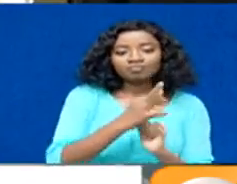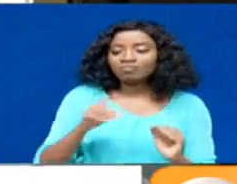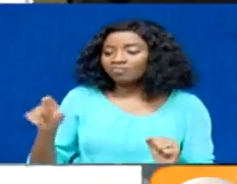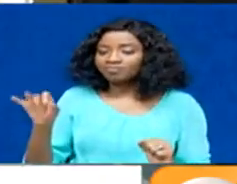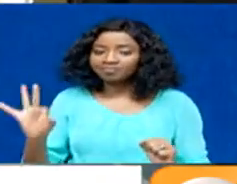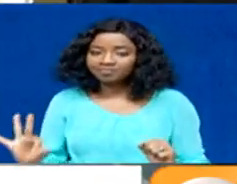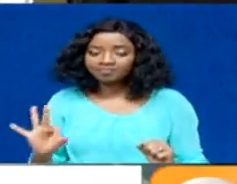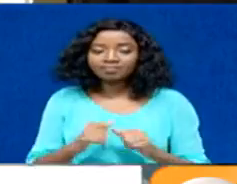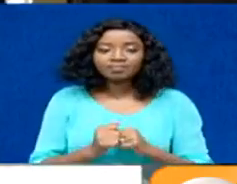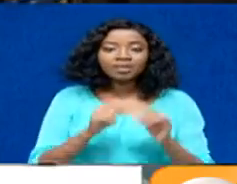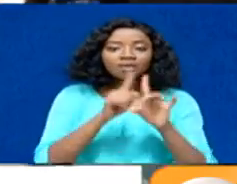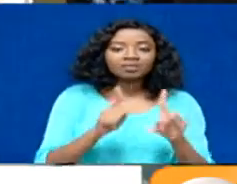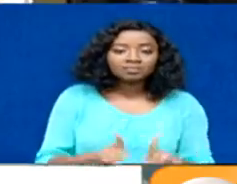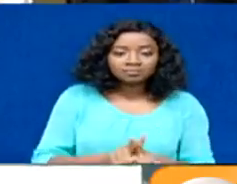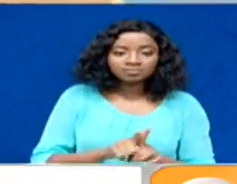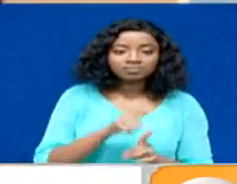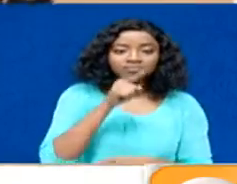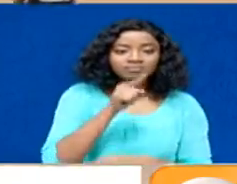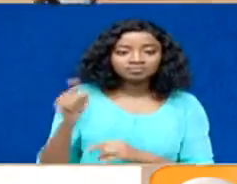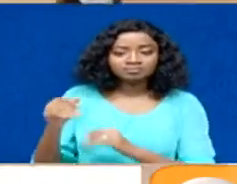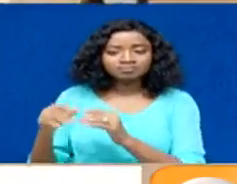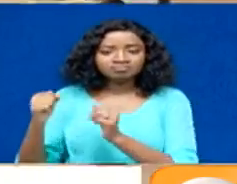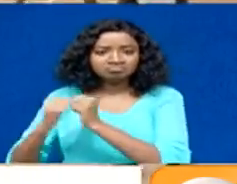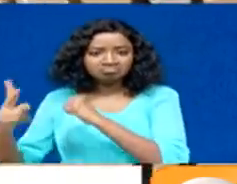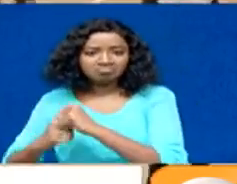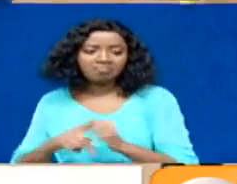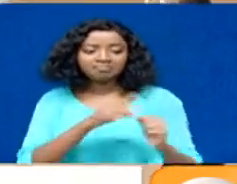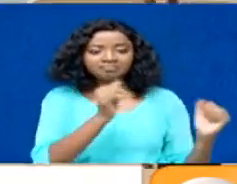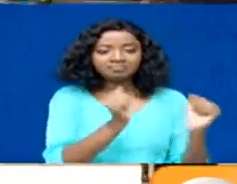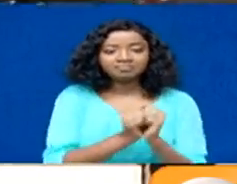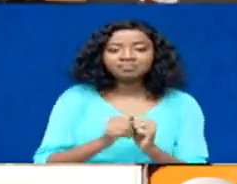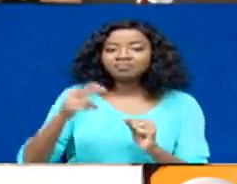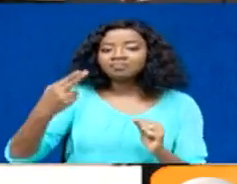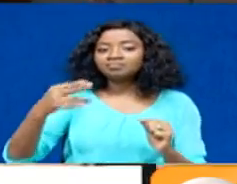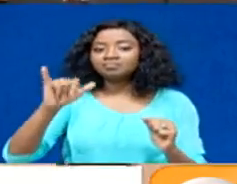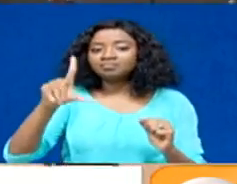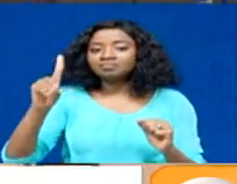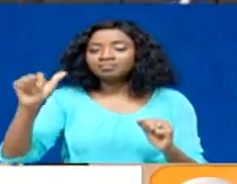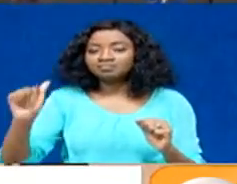the fourth quarter, Equity scented victory when they dominated 17-10 with Hilda Ndegwa and